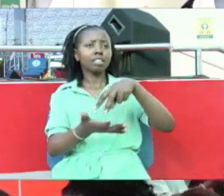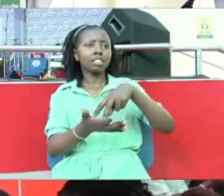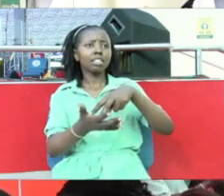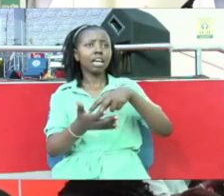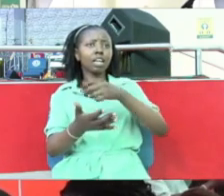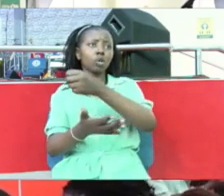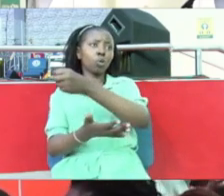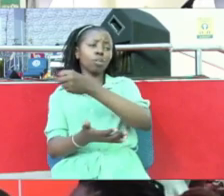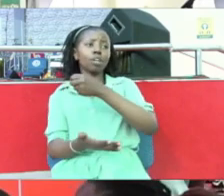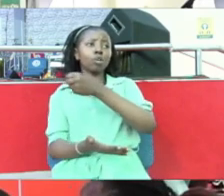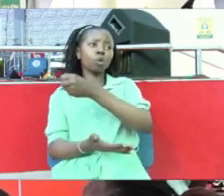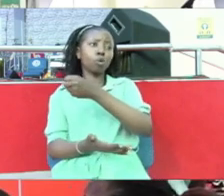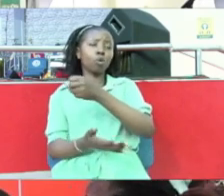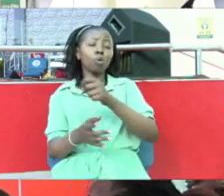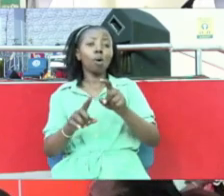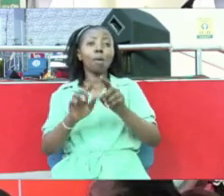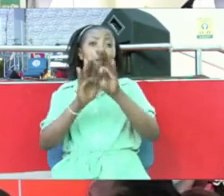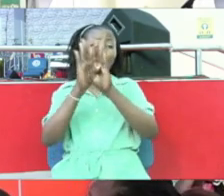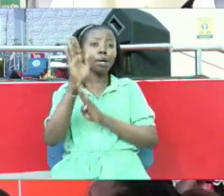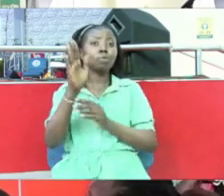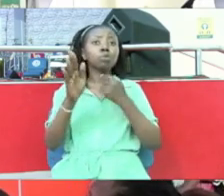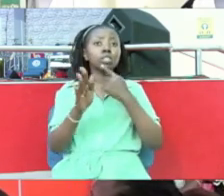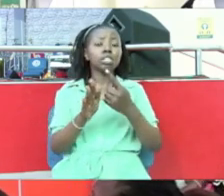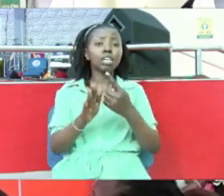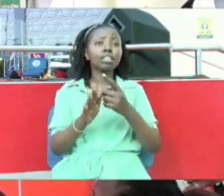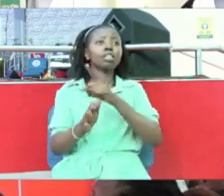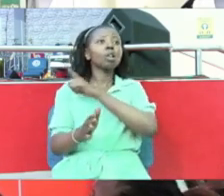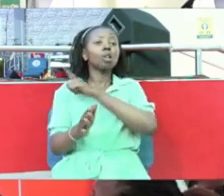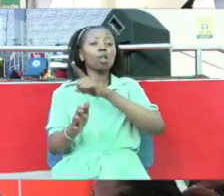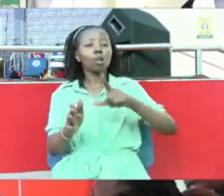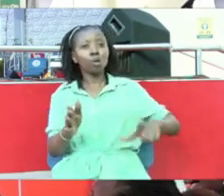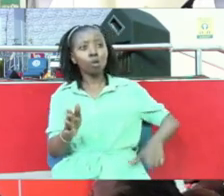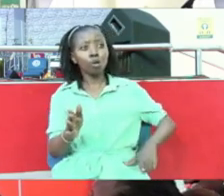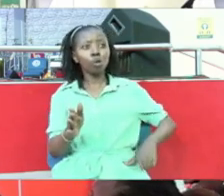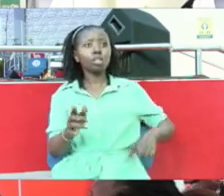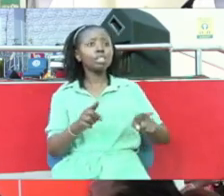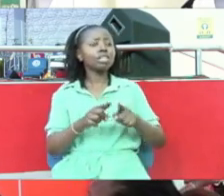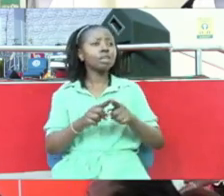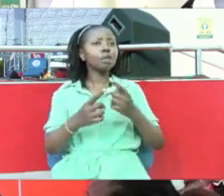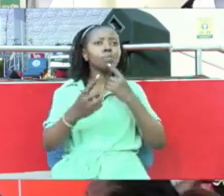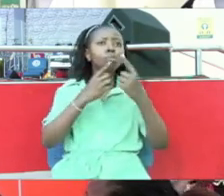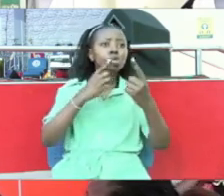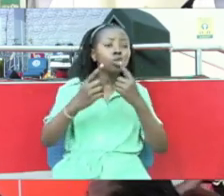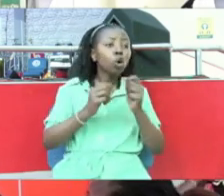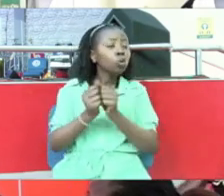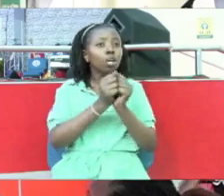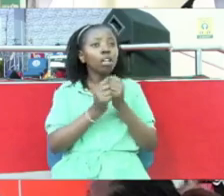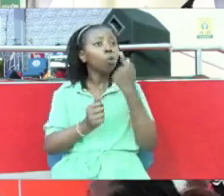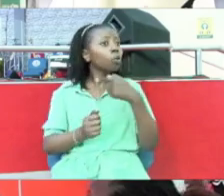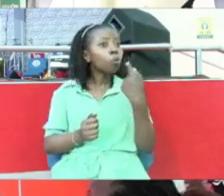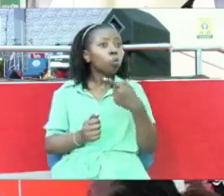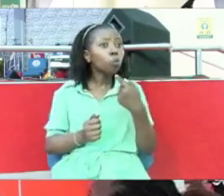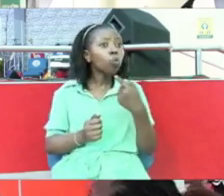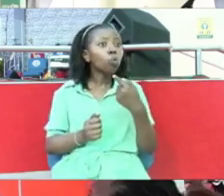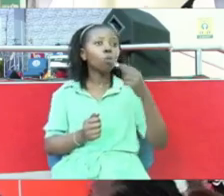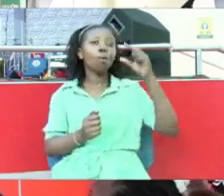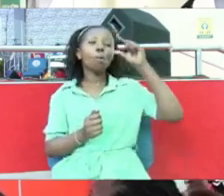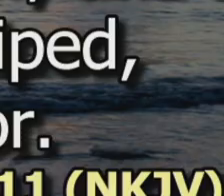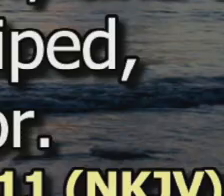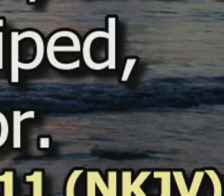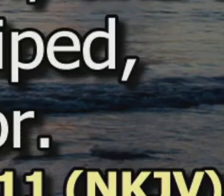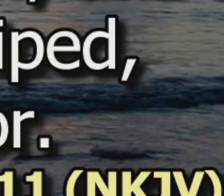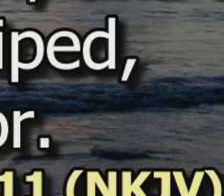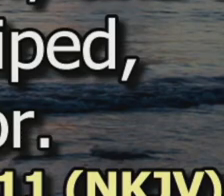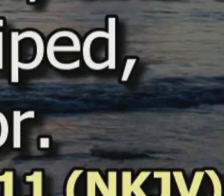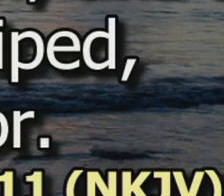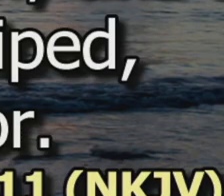tabernacle door. But the Bible says that the Lord talked with, can we read that together? And the